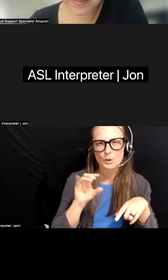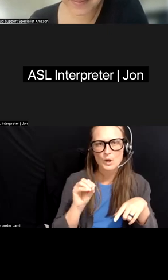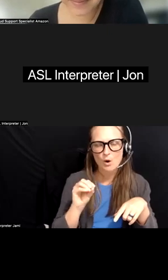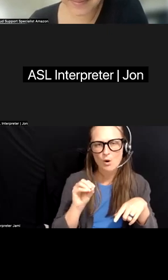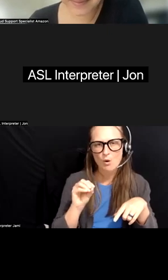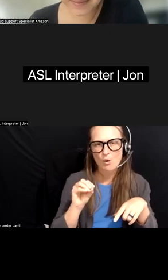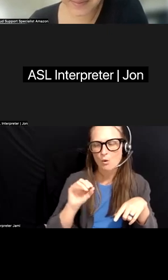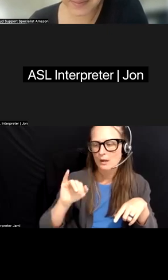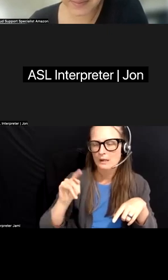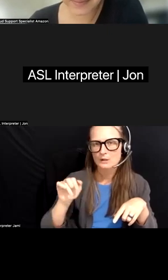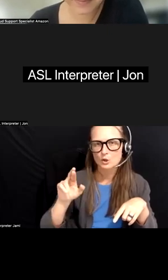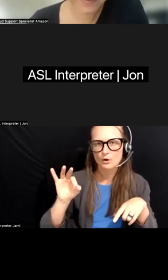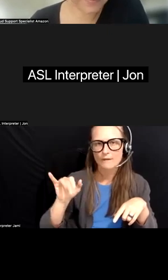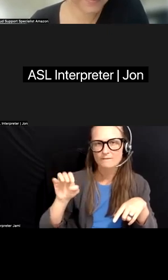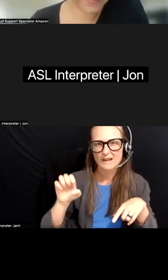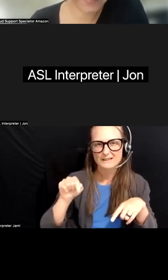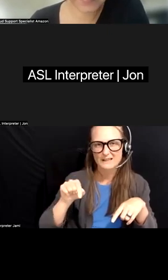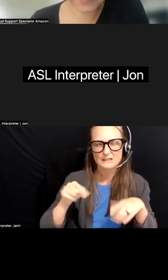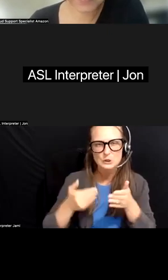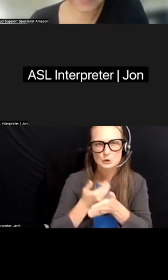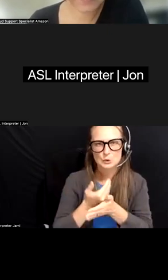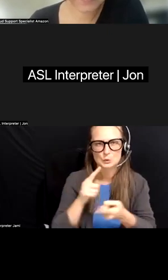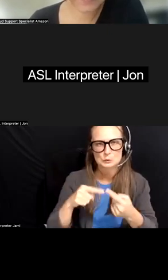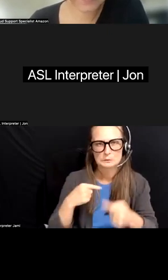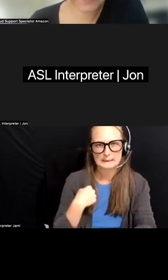interface. It's new for me also, so I'm gonna